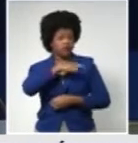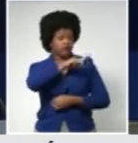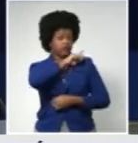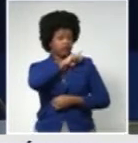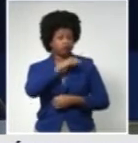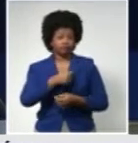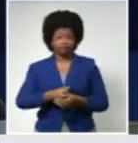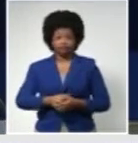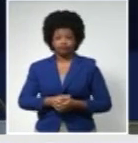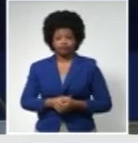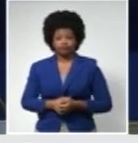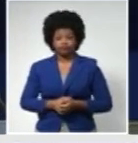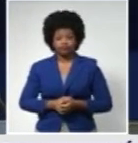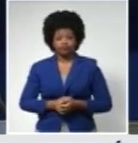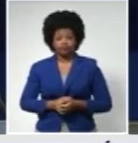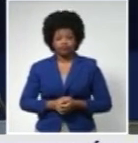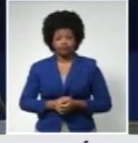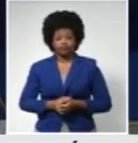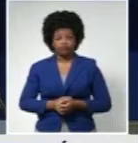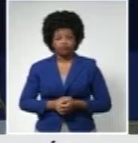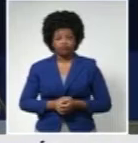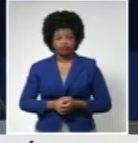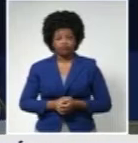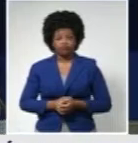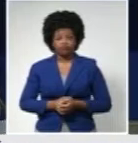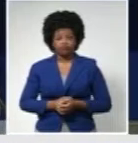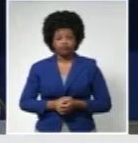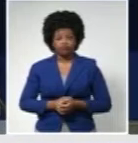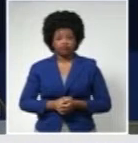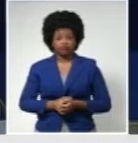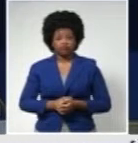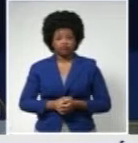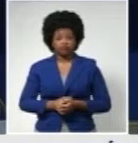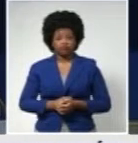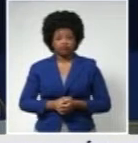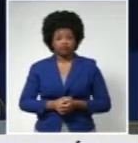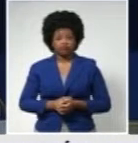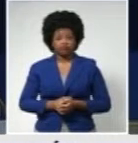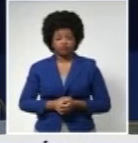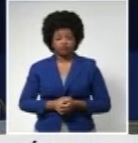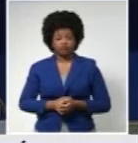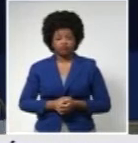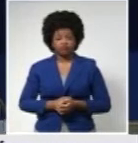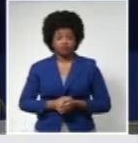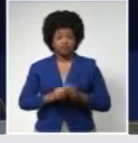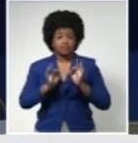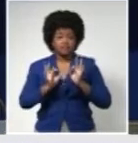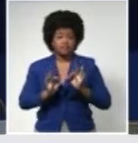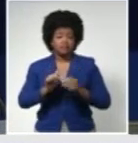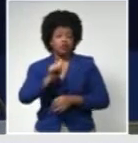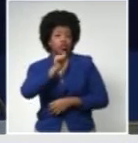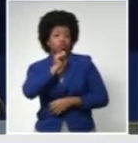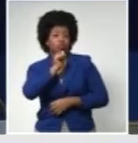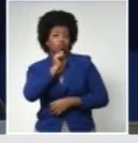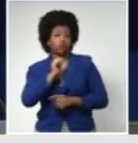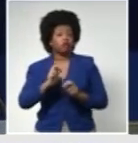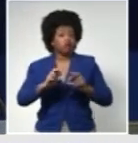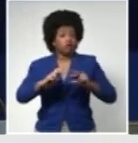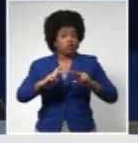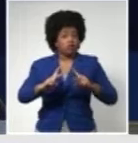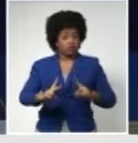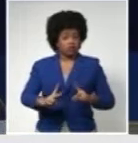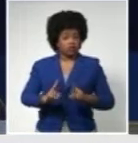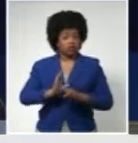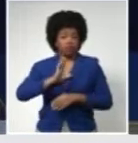To answer the obvious questions and to clarify what I have been saying over the last few days, samples from all the territories were